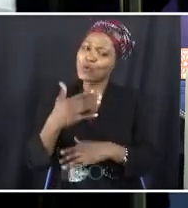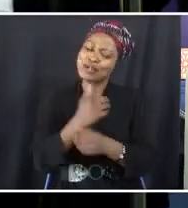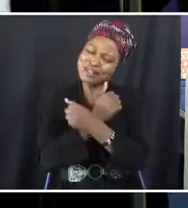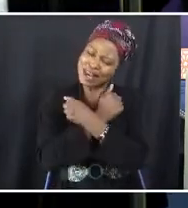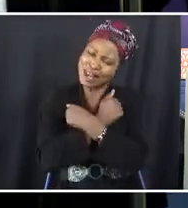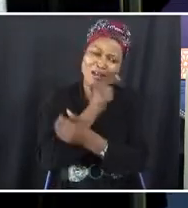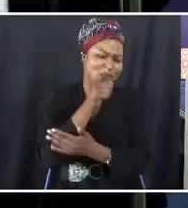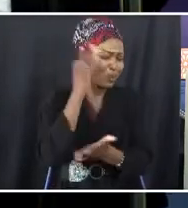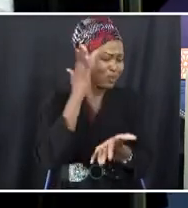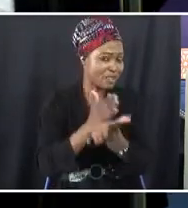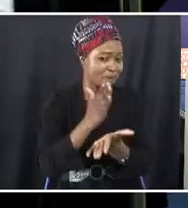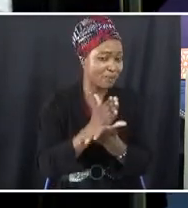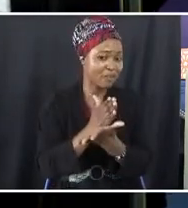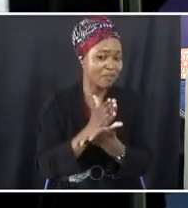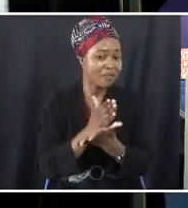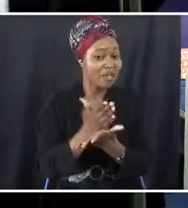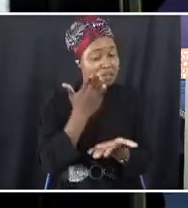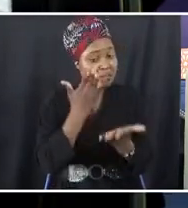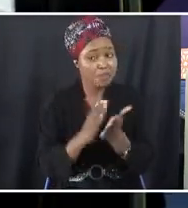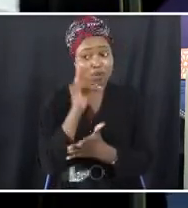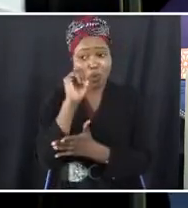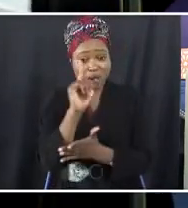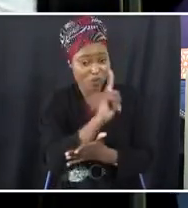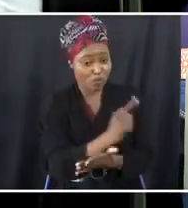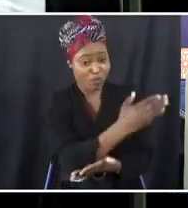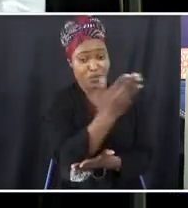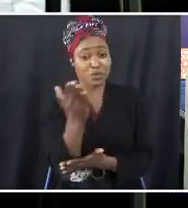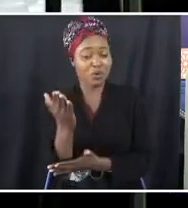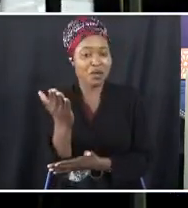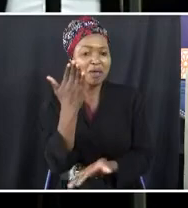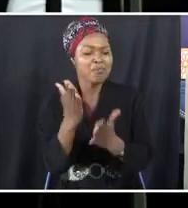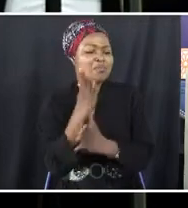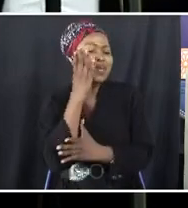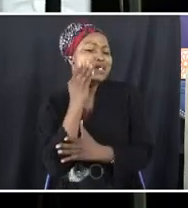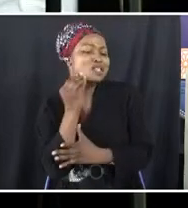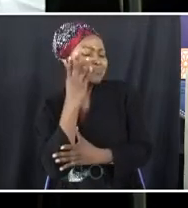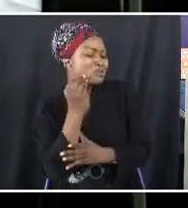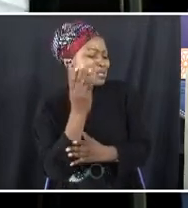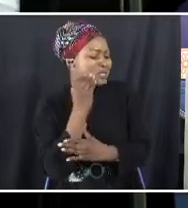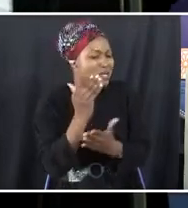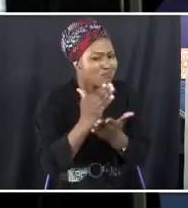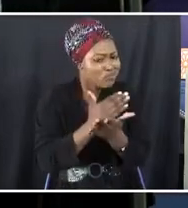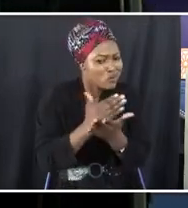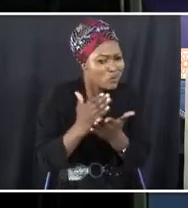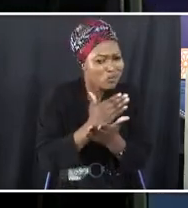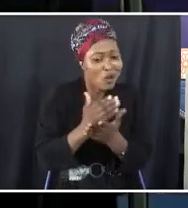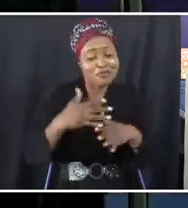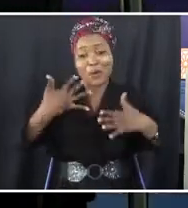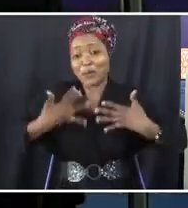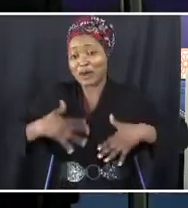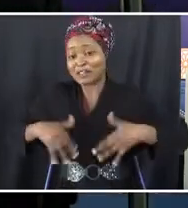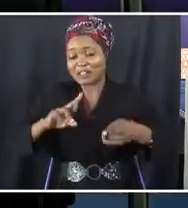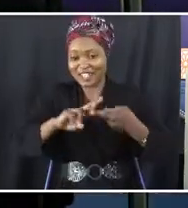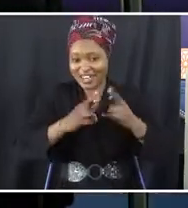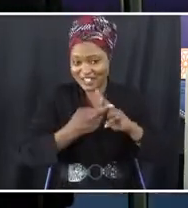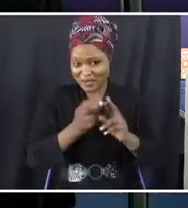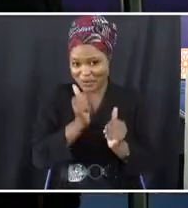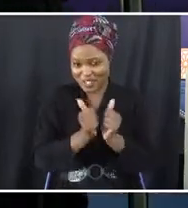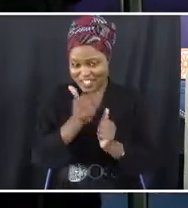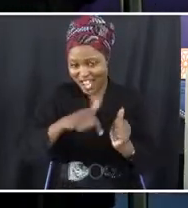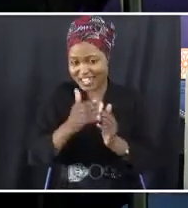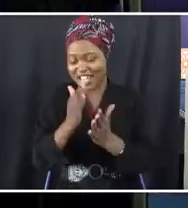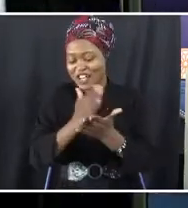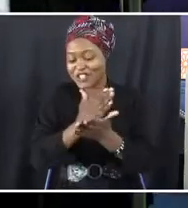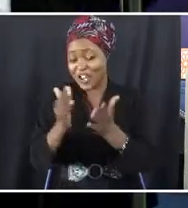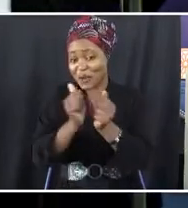you. Amen. I pray that every single one of you may experience a portion of the wonderful relationship we shall soon